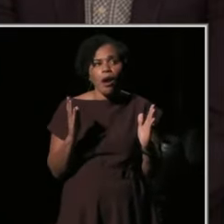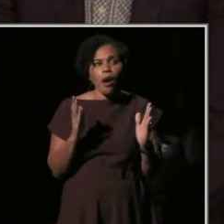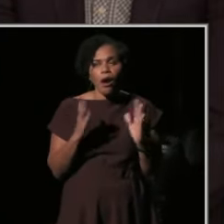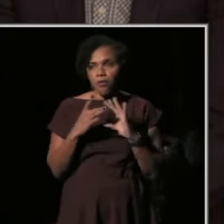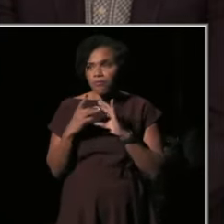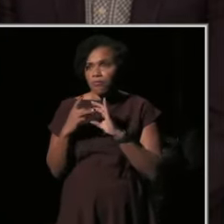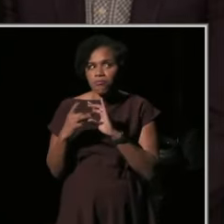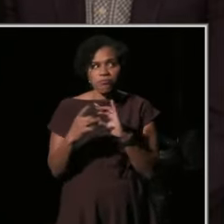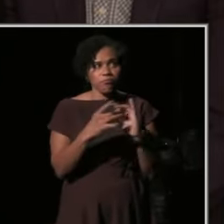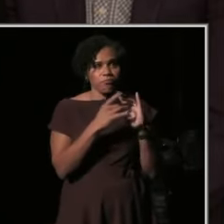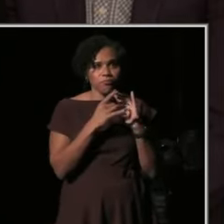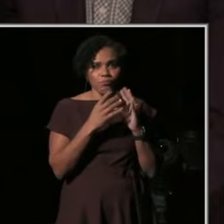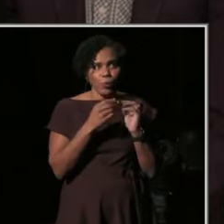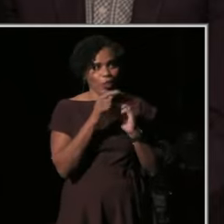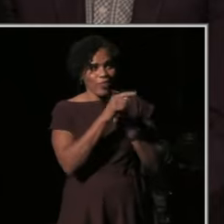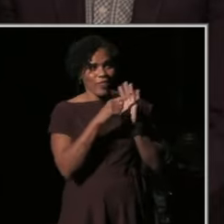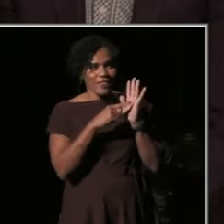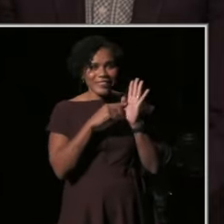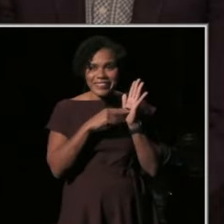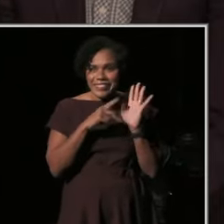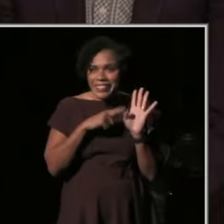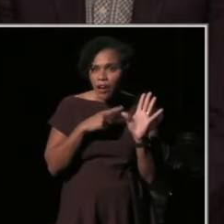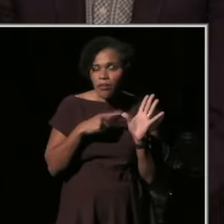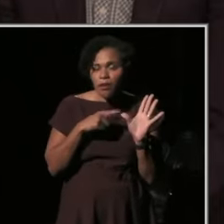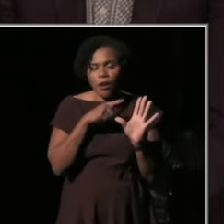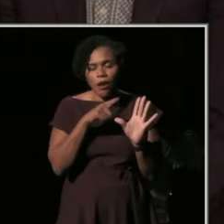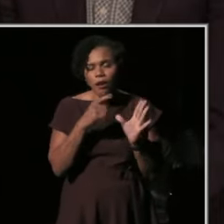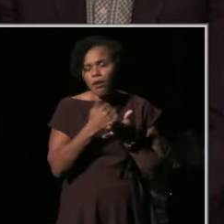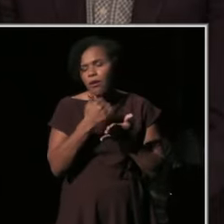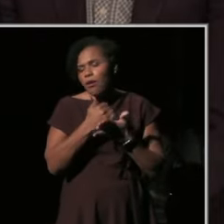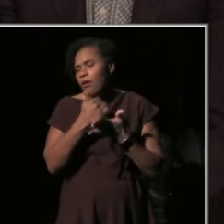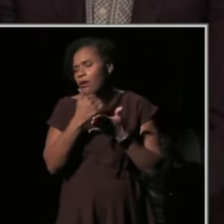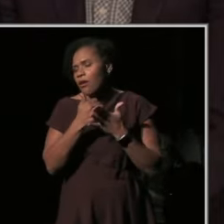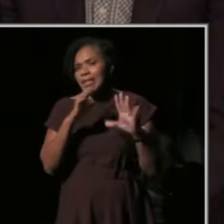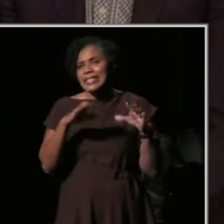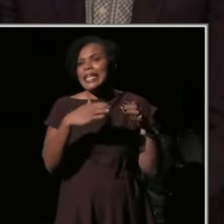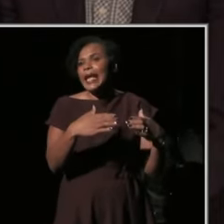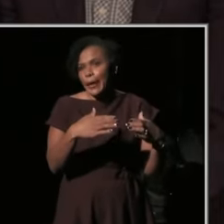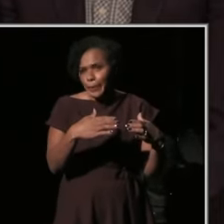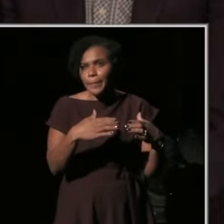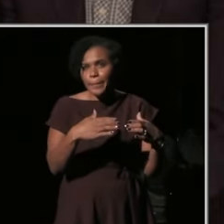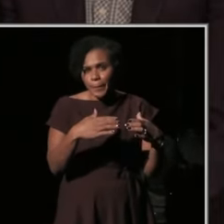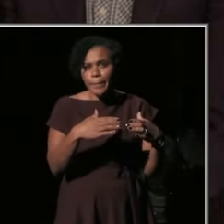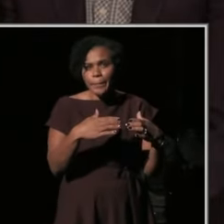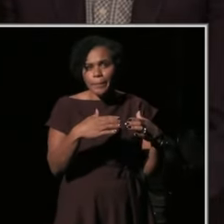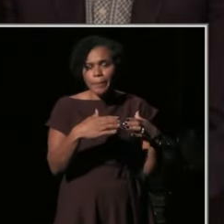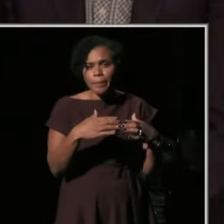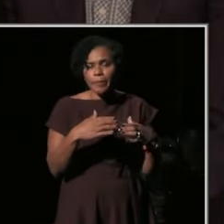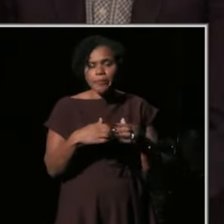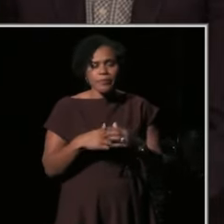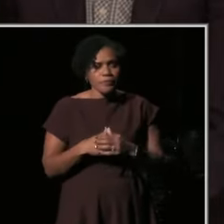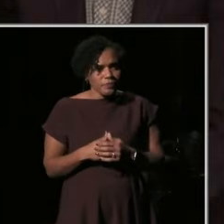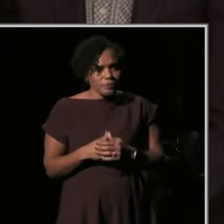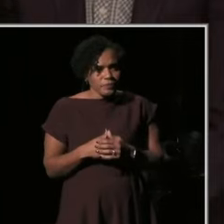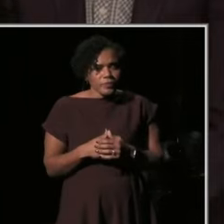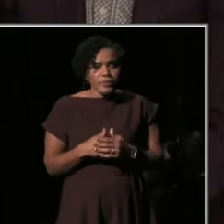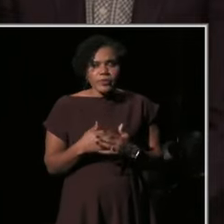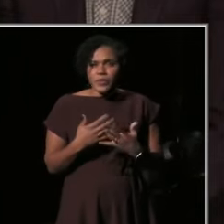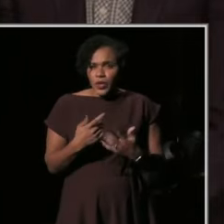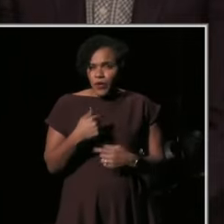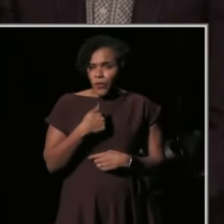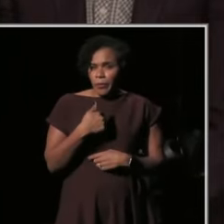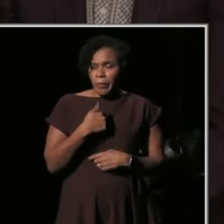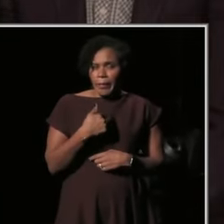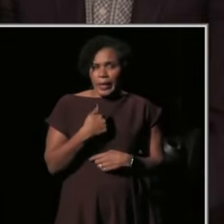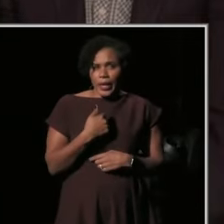working with Tanya and her excellent, excellent team. One of the strong things that stands out for